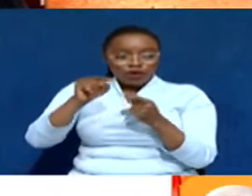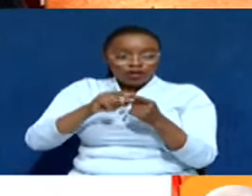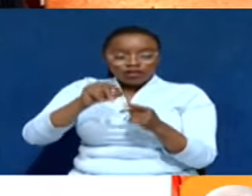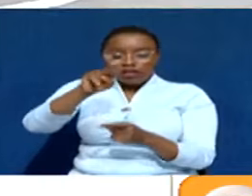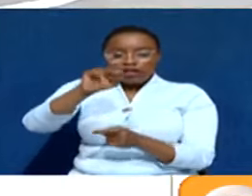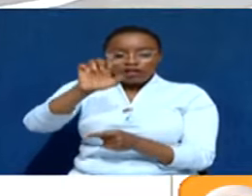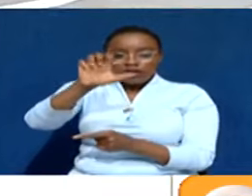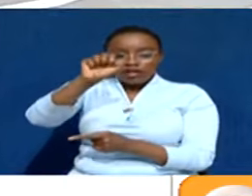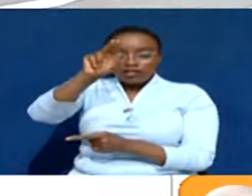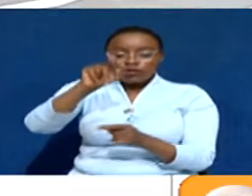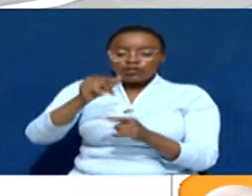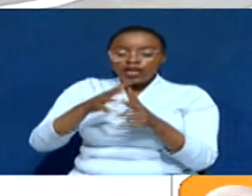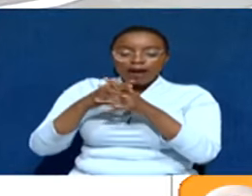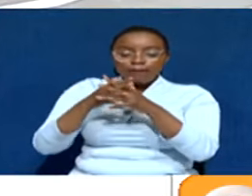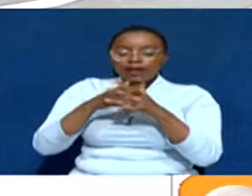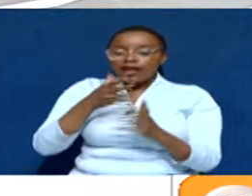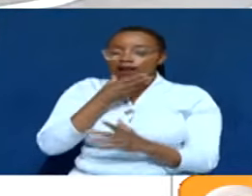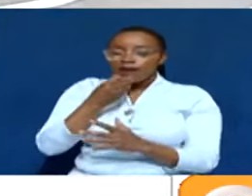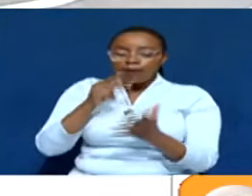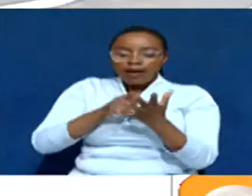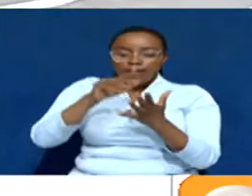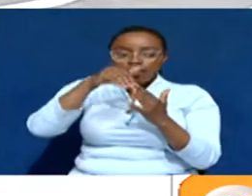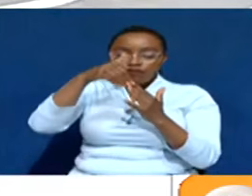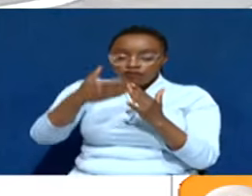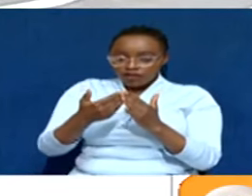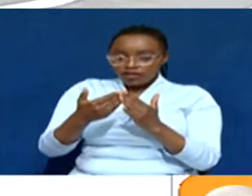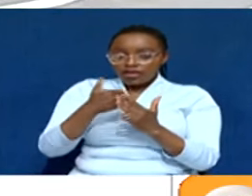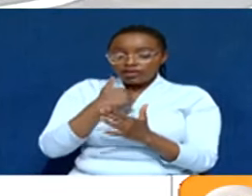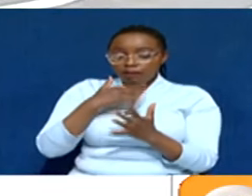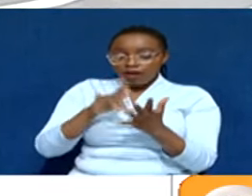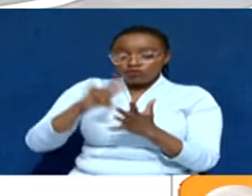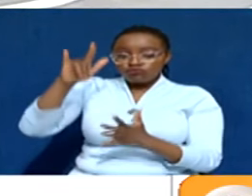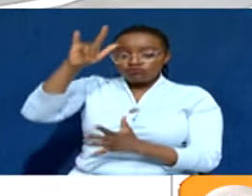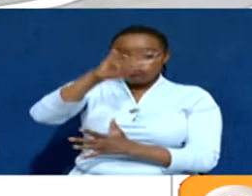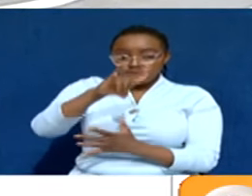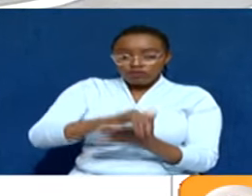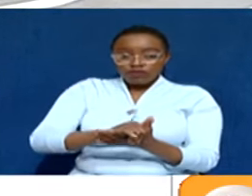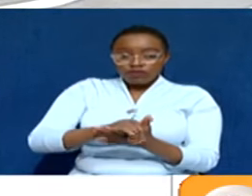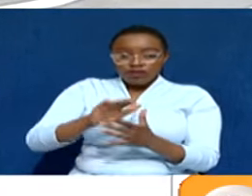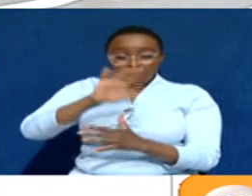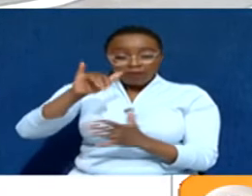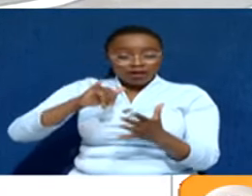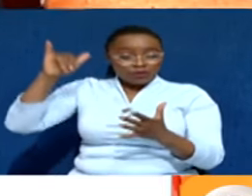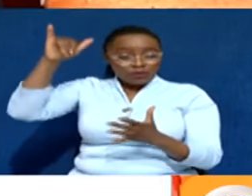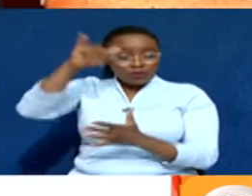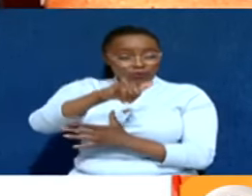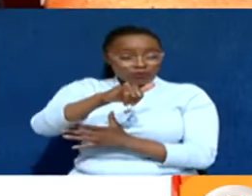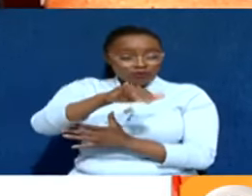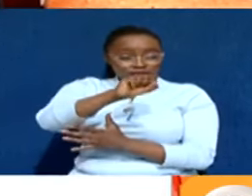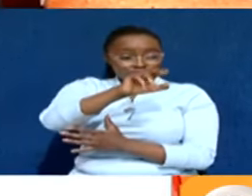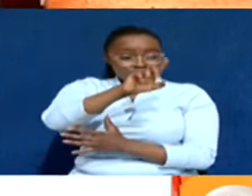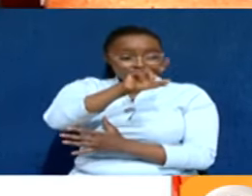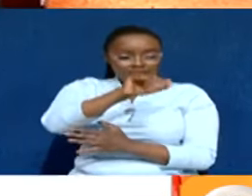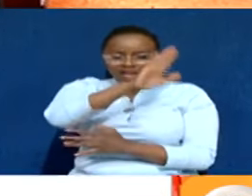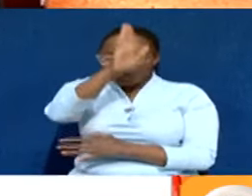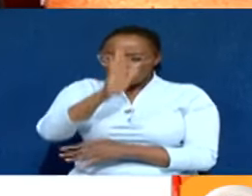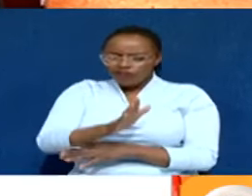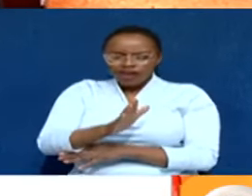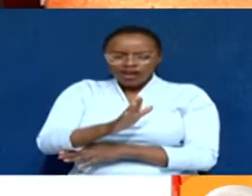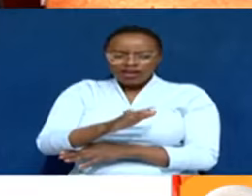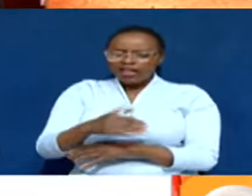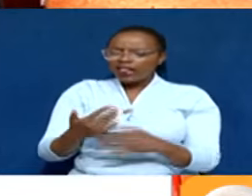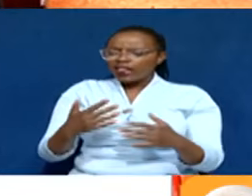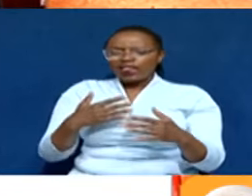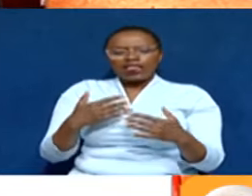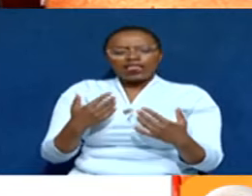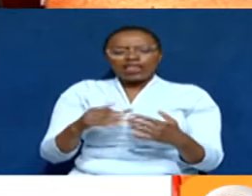Nelson Mudaba. This Mudaba. Guy in the US. Yeah. He's the one who paid your fare. Yeah, he's the one who paid my fare, my flight ticket. Would you go back? Where? Saudi. Saudi, never. Over my